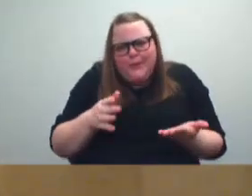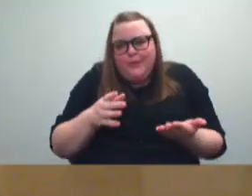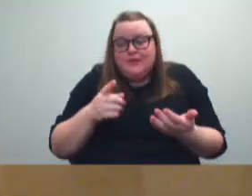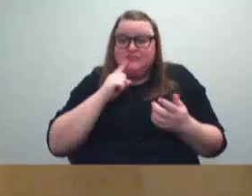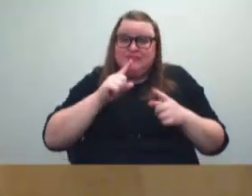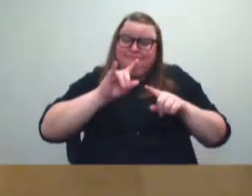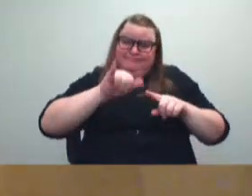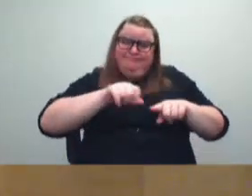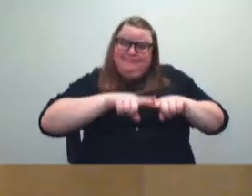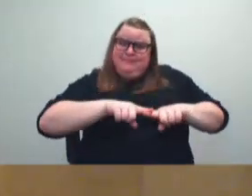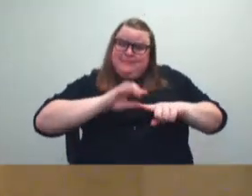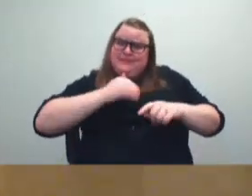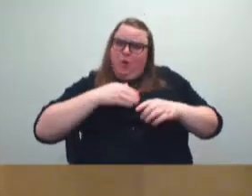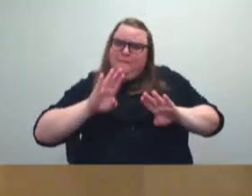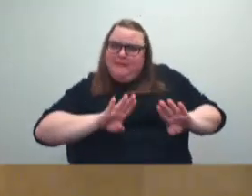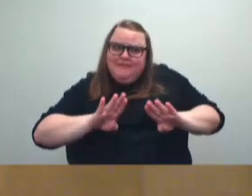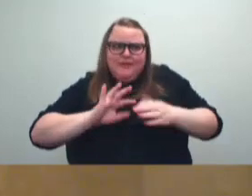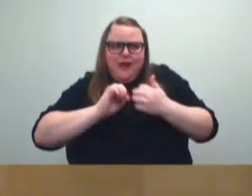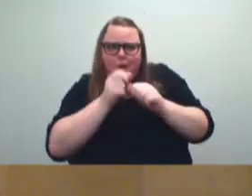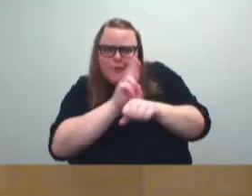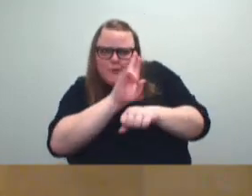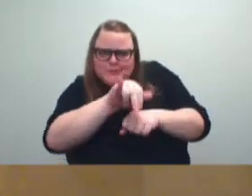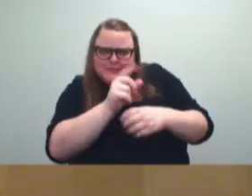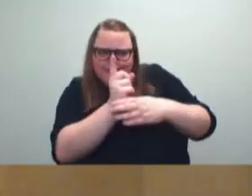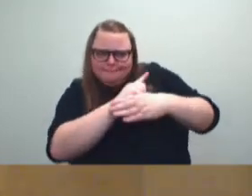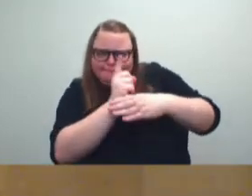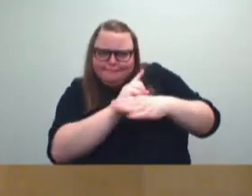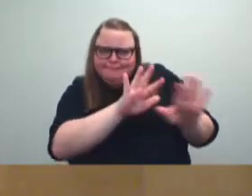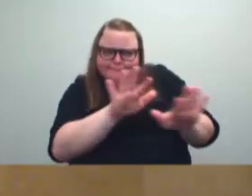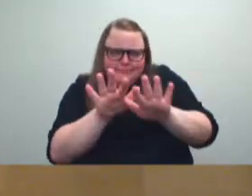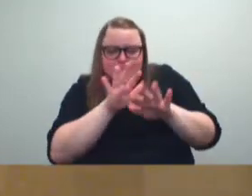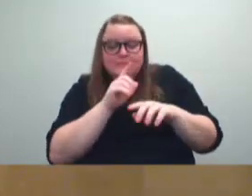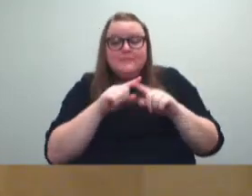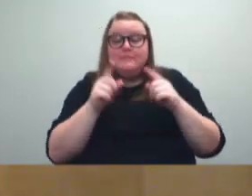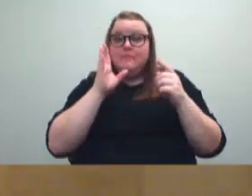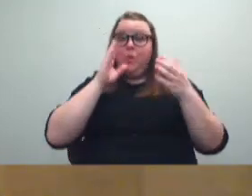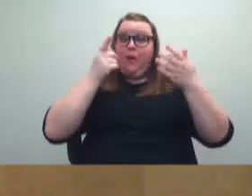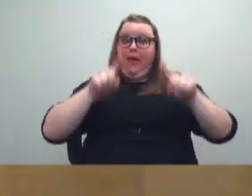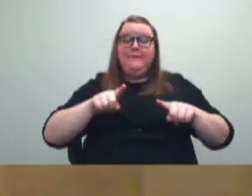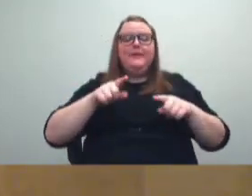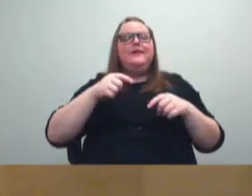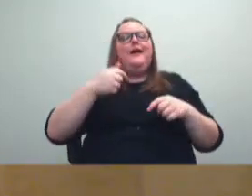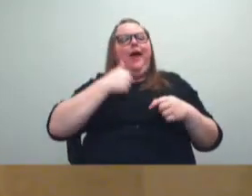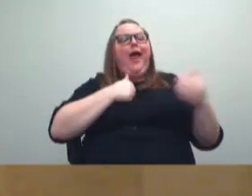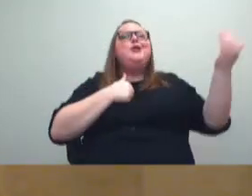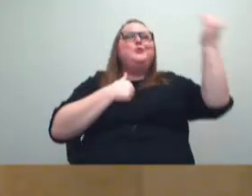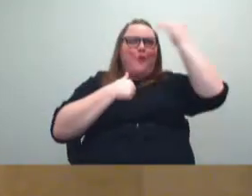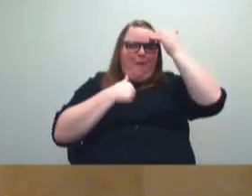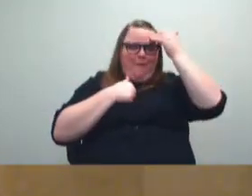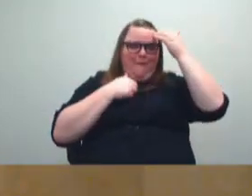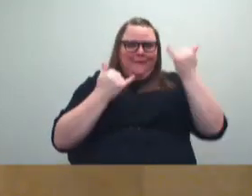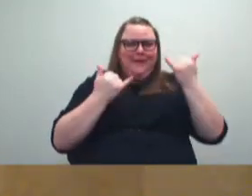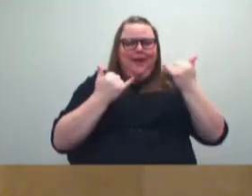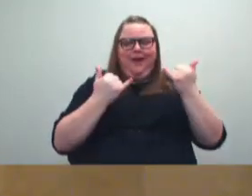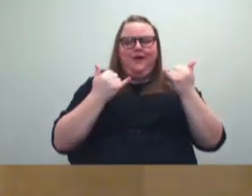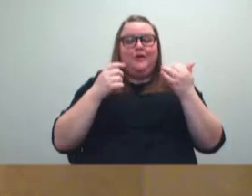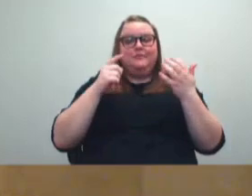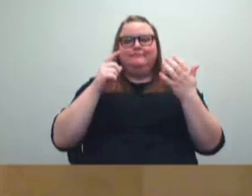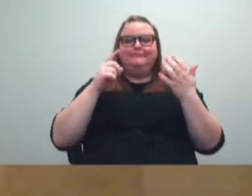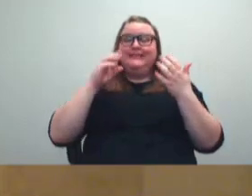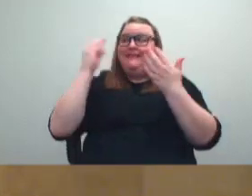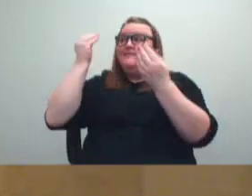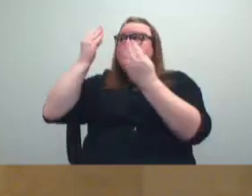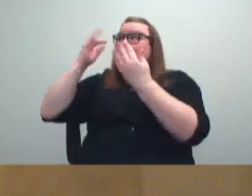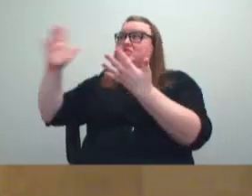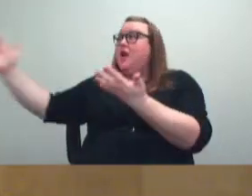like this. But what will happen is that you get to be informed with the best information we can. We can use this in a lot of different